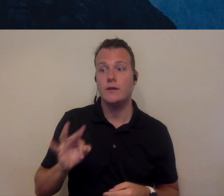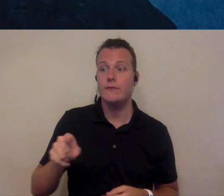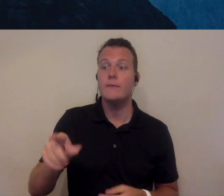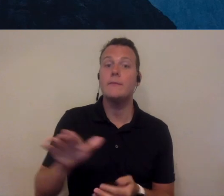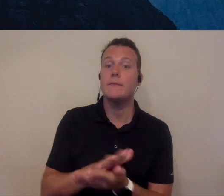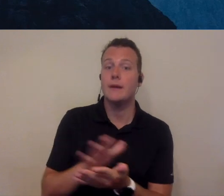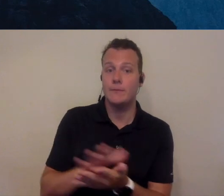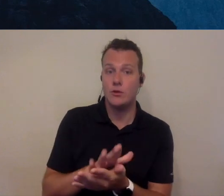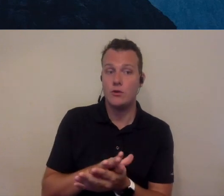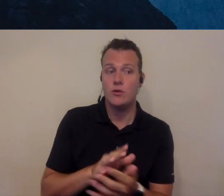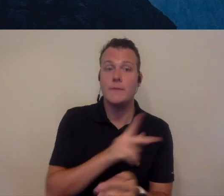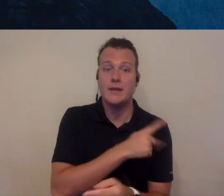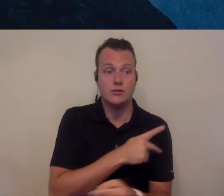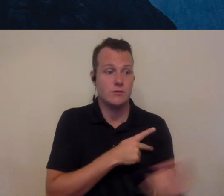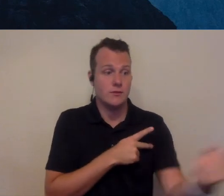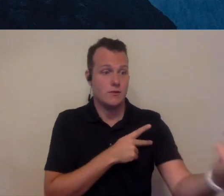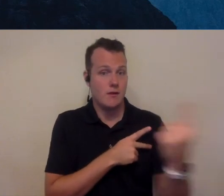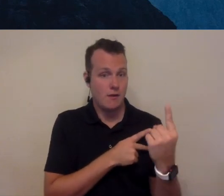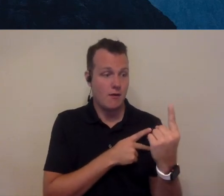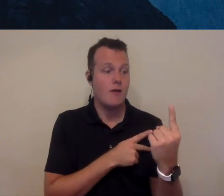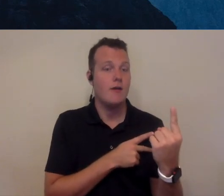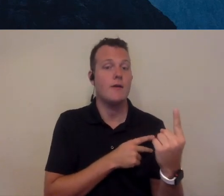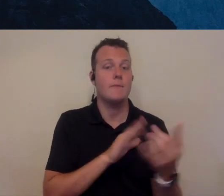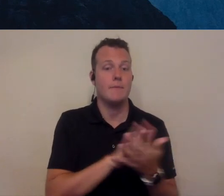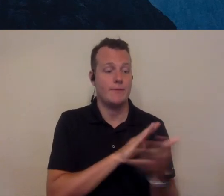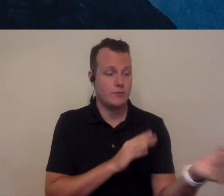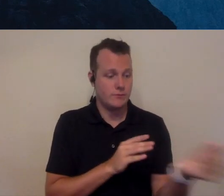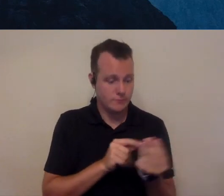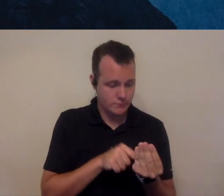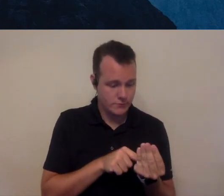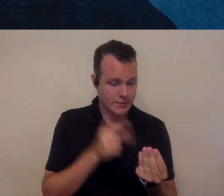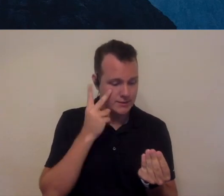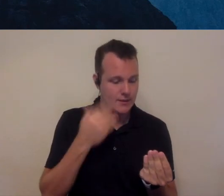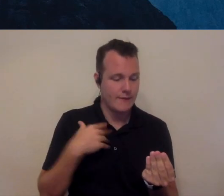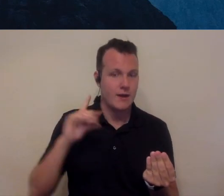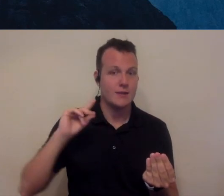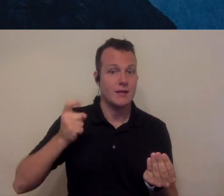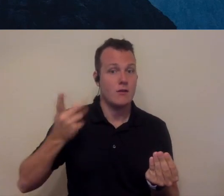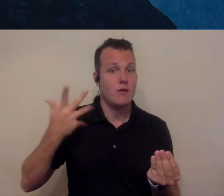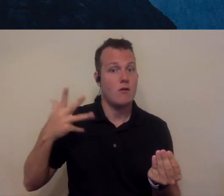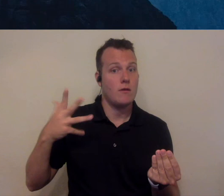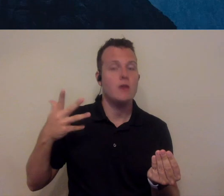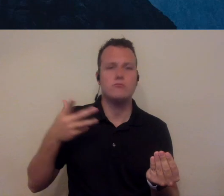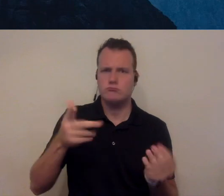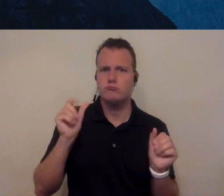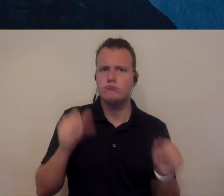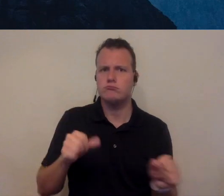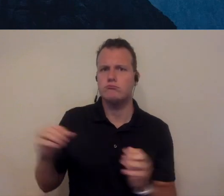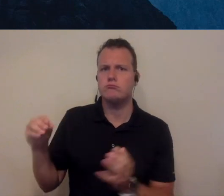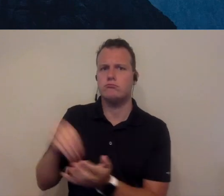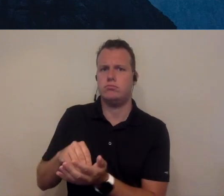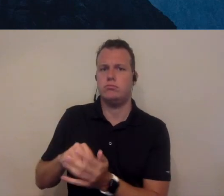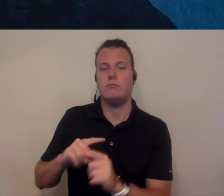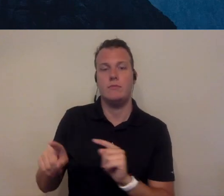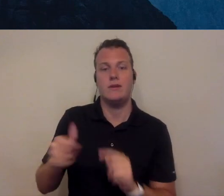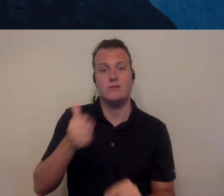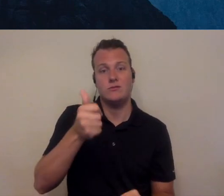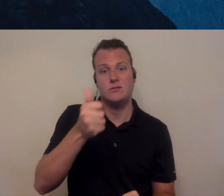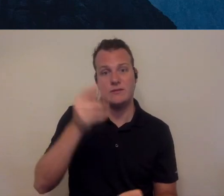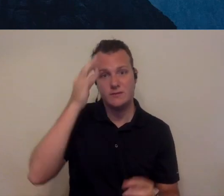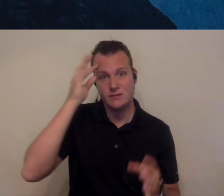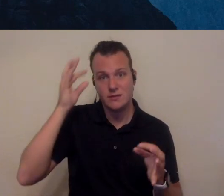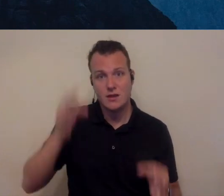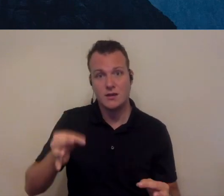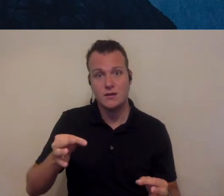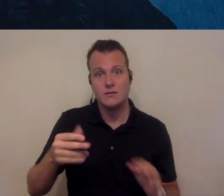So if they come in with paperwork from their physician saying, they've been diagnosed with that, then you could.